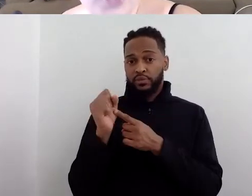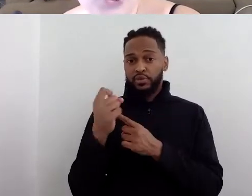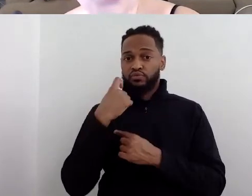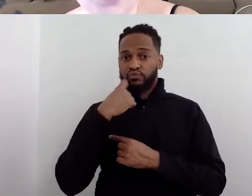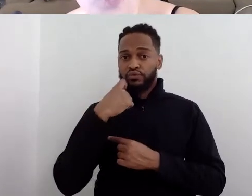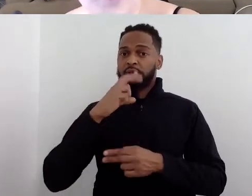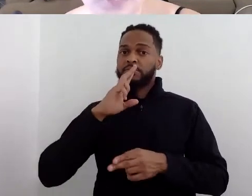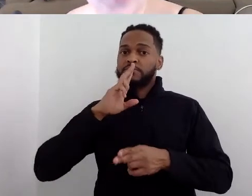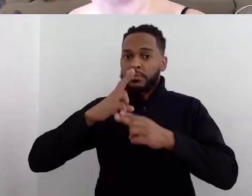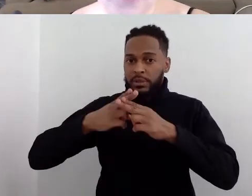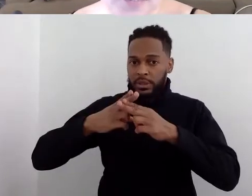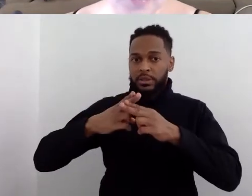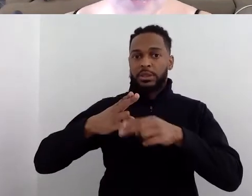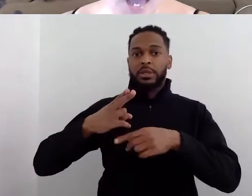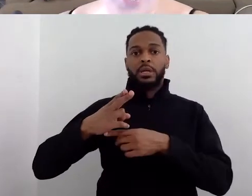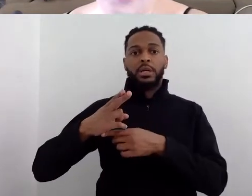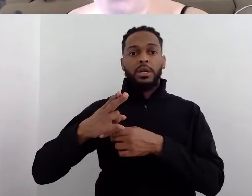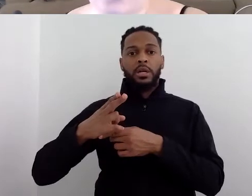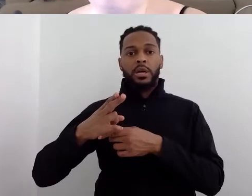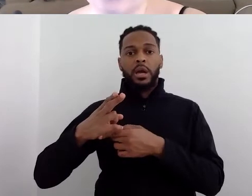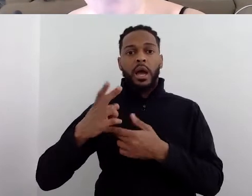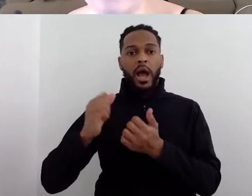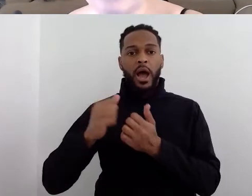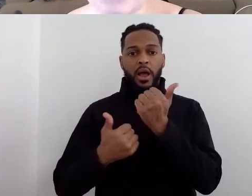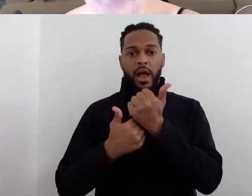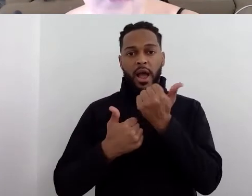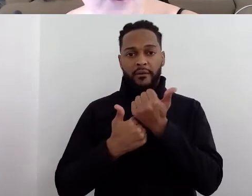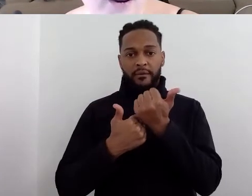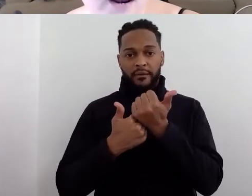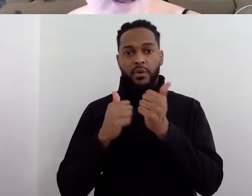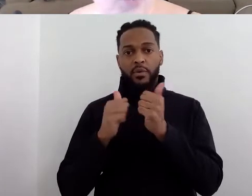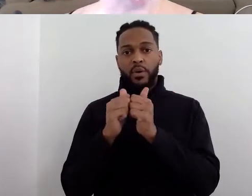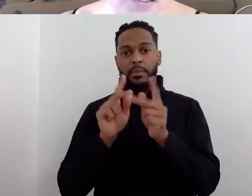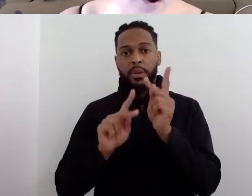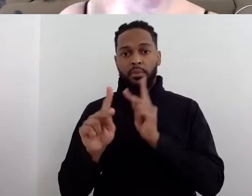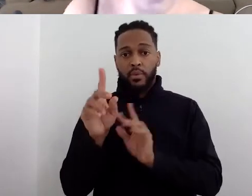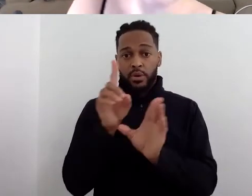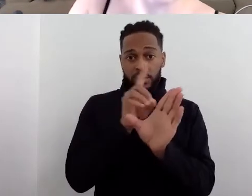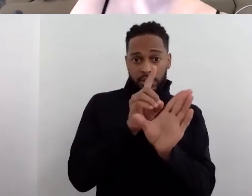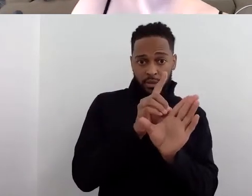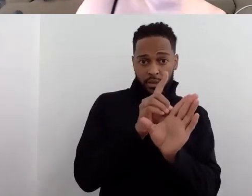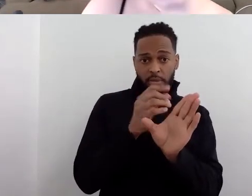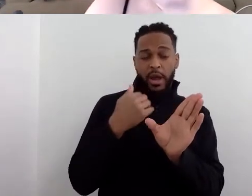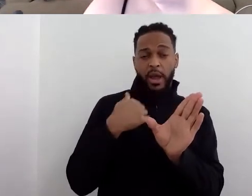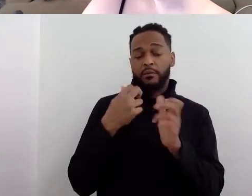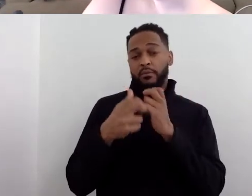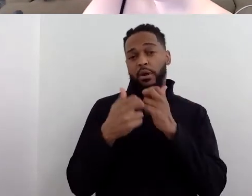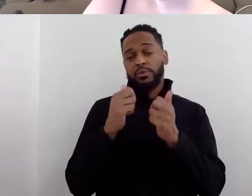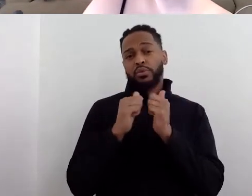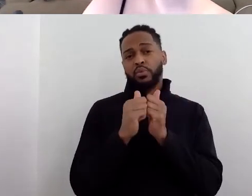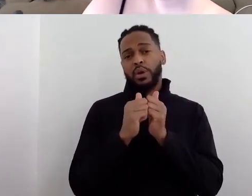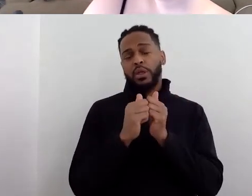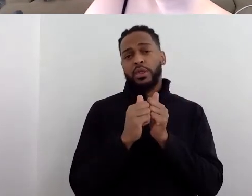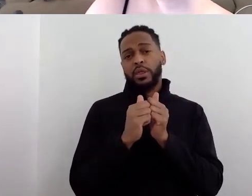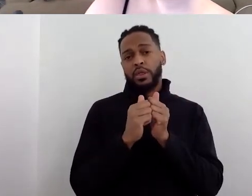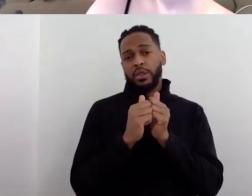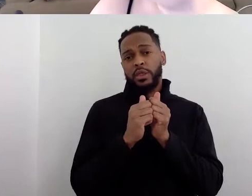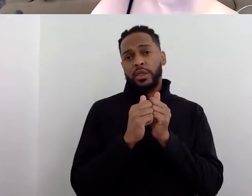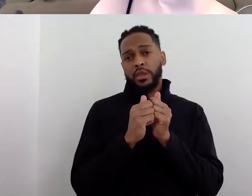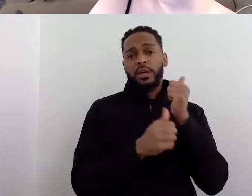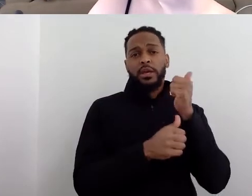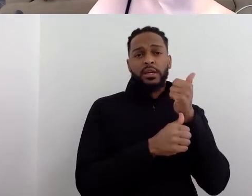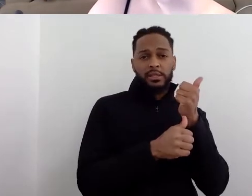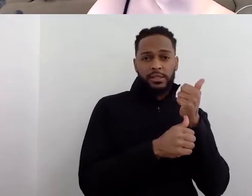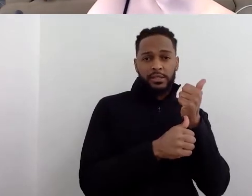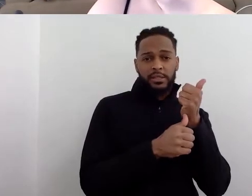have had issues with home attendant services and who have no means to pay for internet or smart gadget? Do you work with Dr.